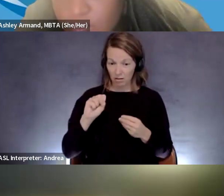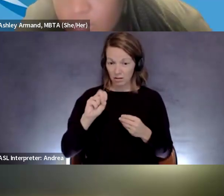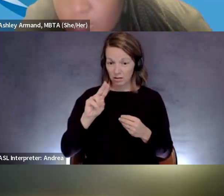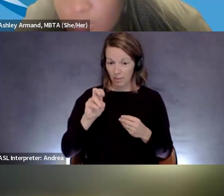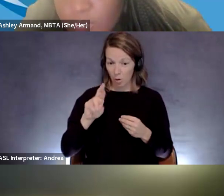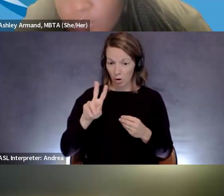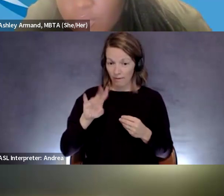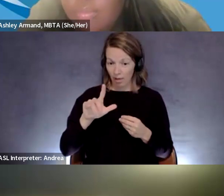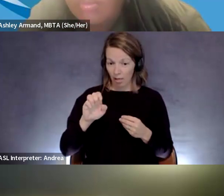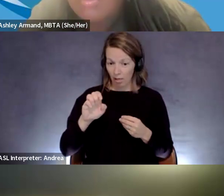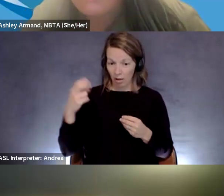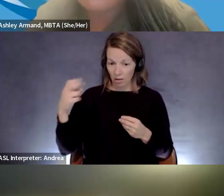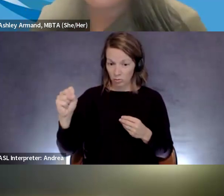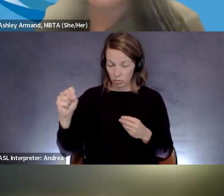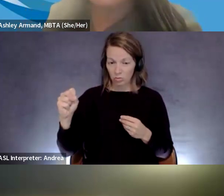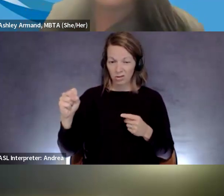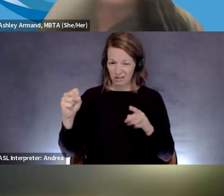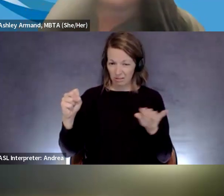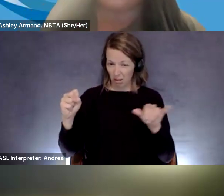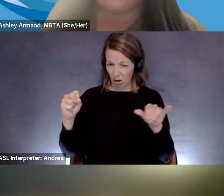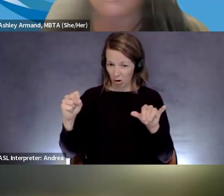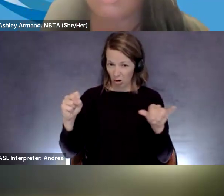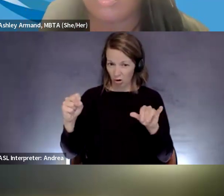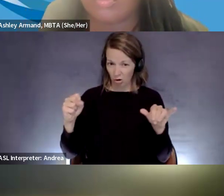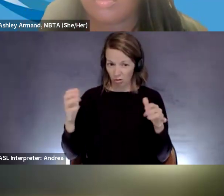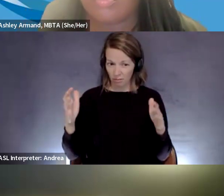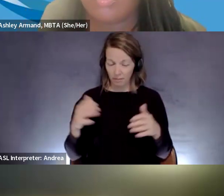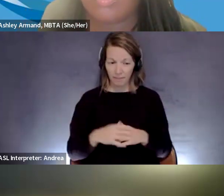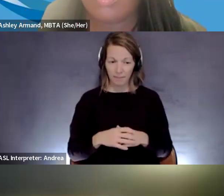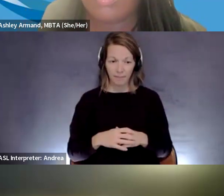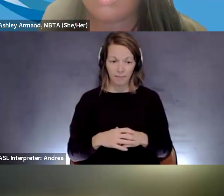School, which was very similar?